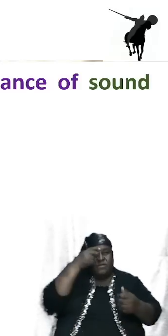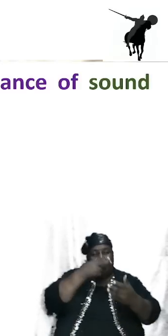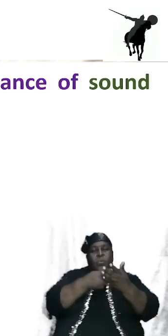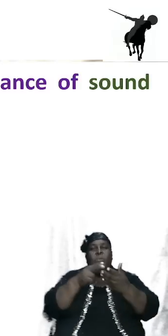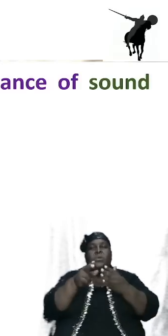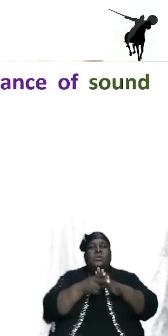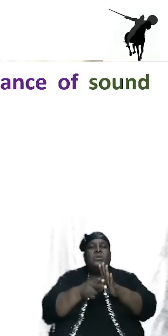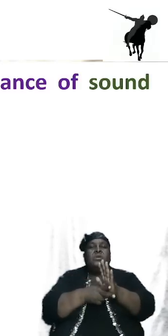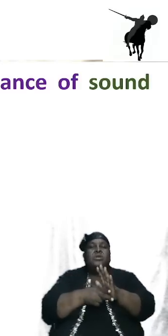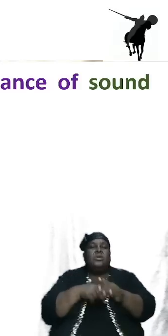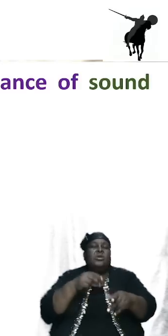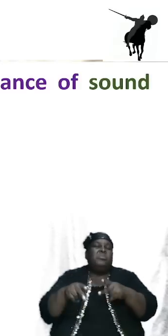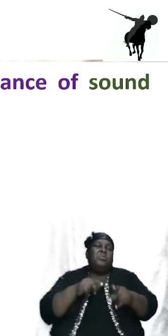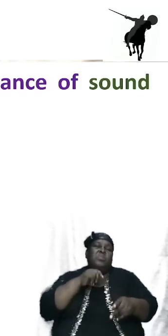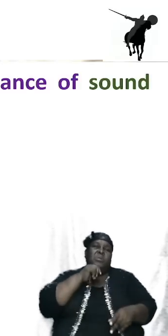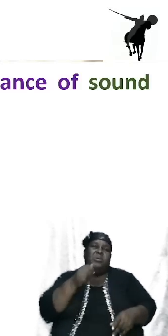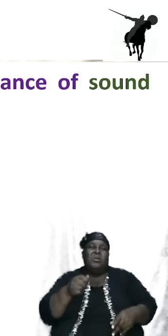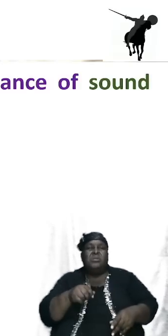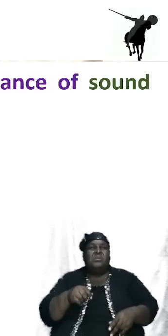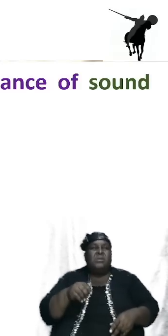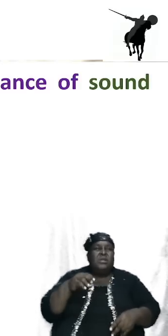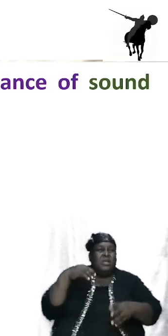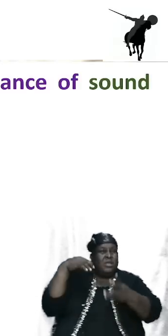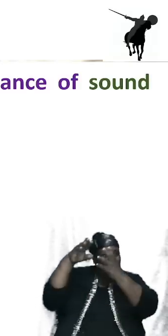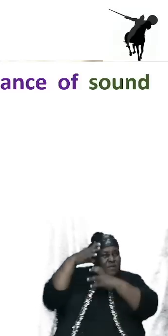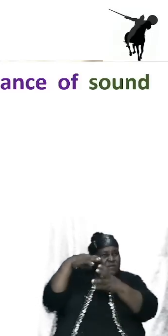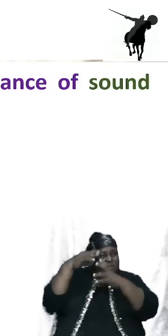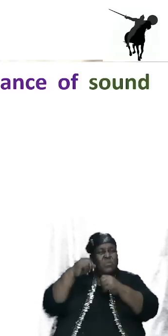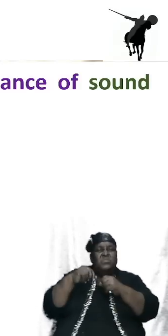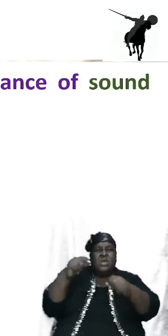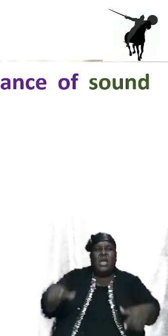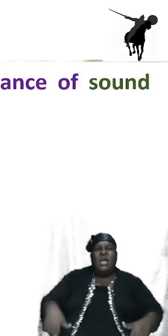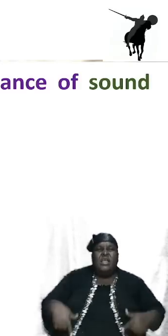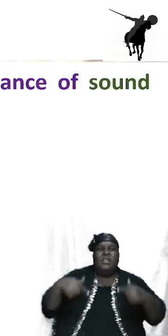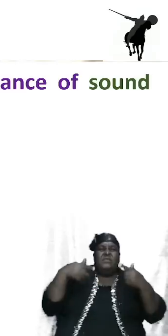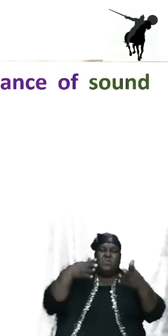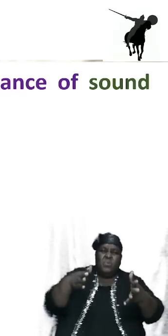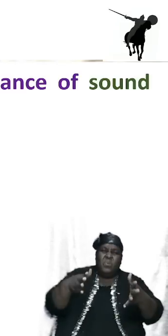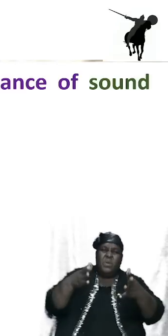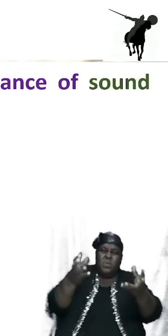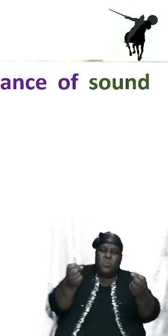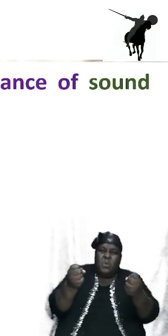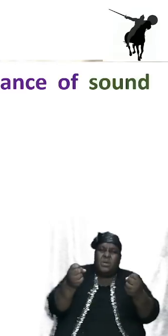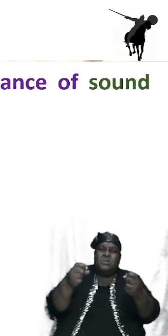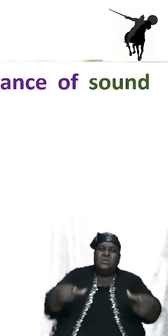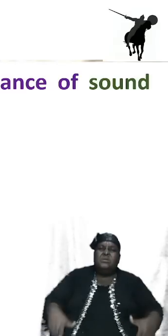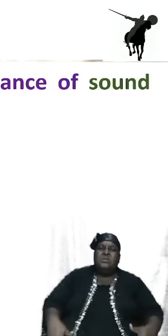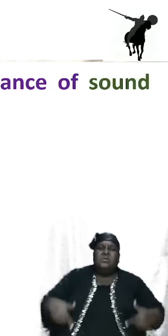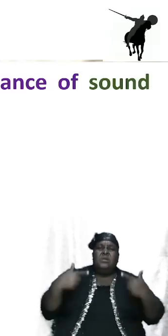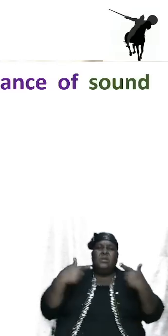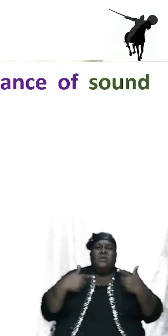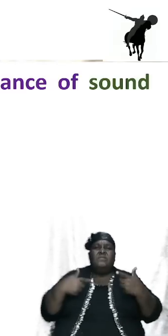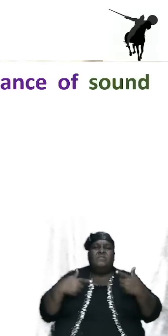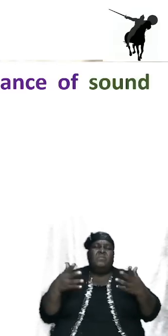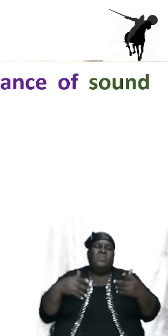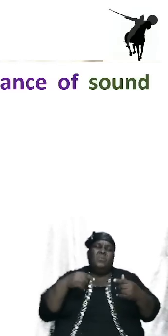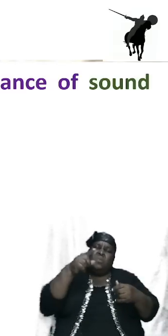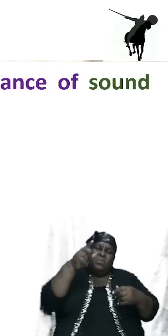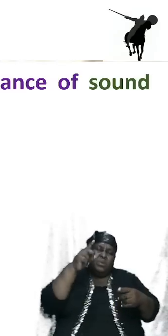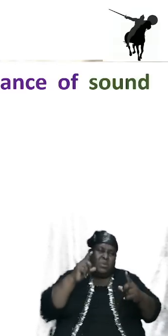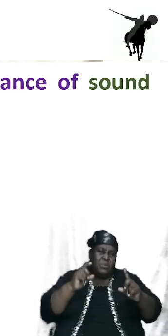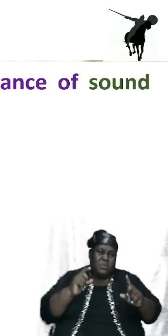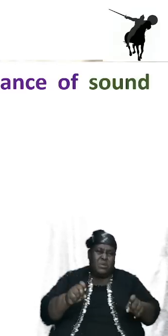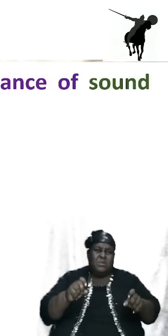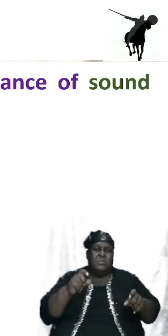waver, people who will not go according to what they think. And we're going to talk about some of these things, you know, because what you need to understand